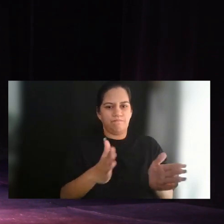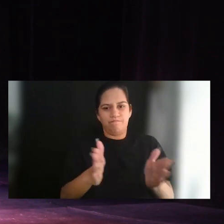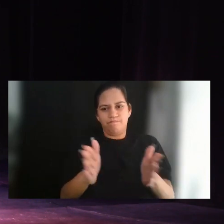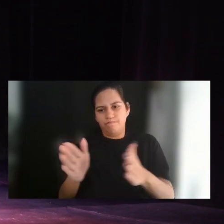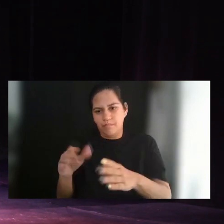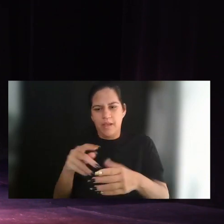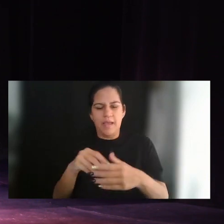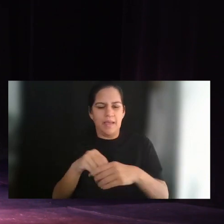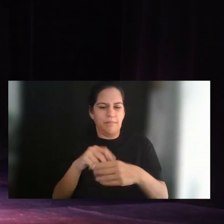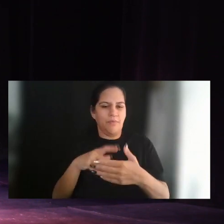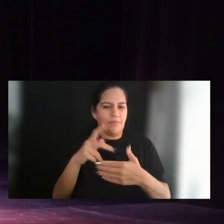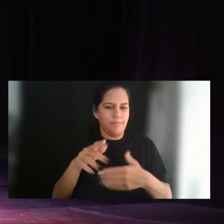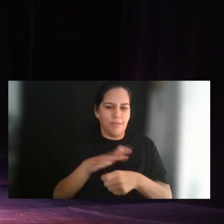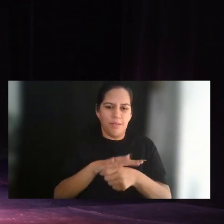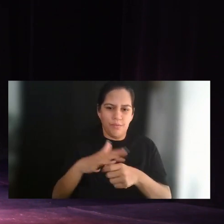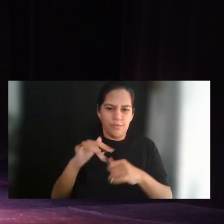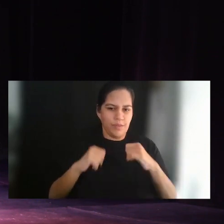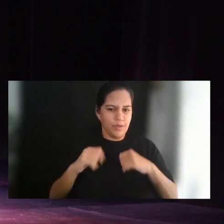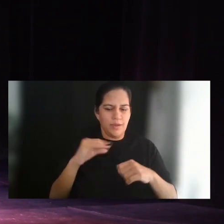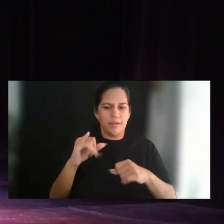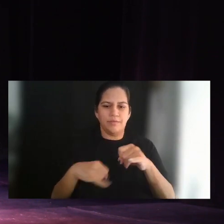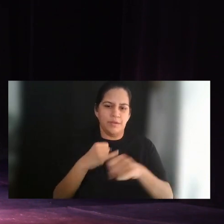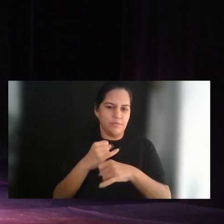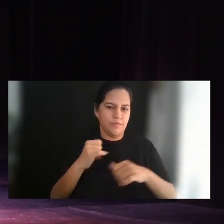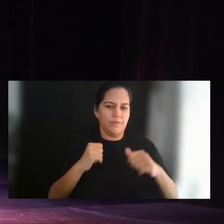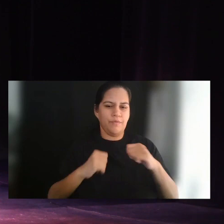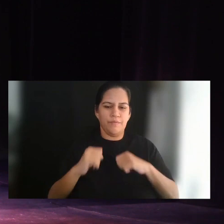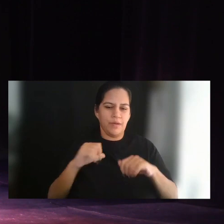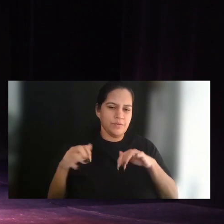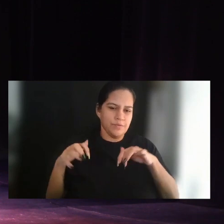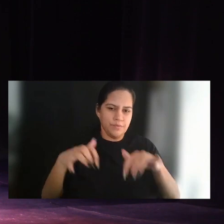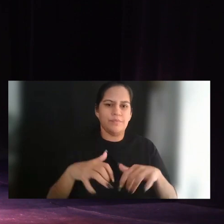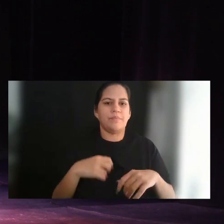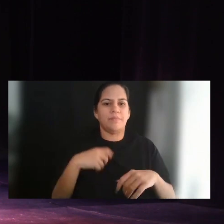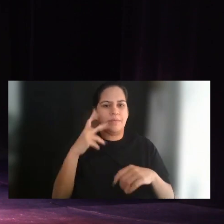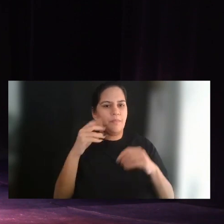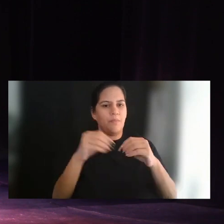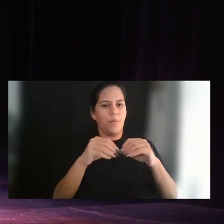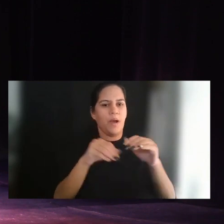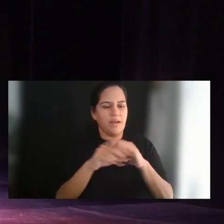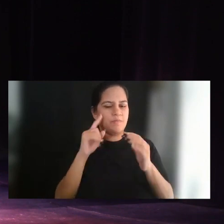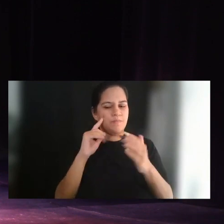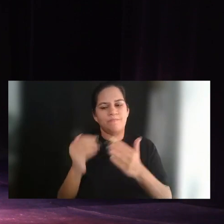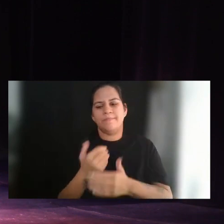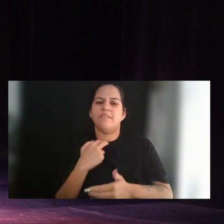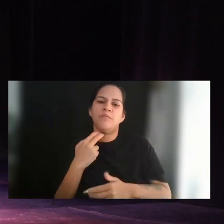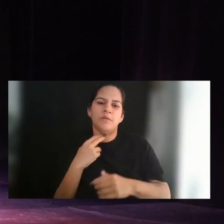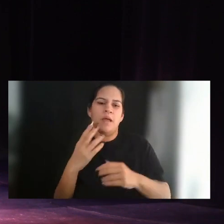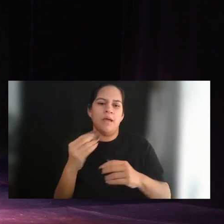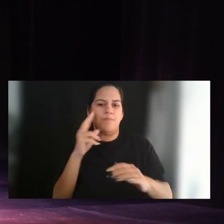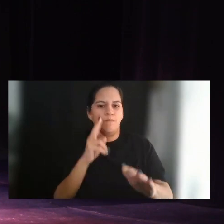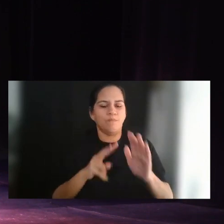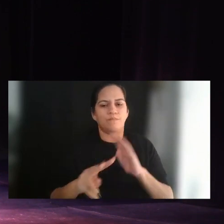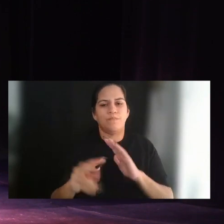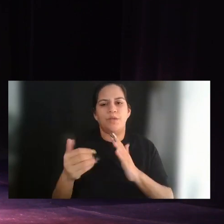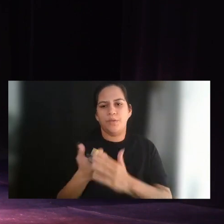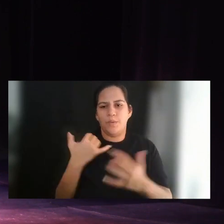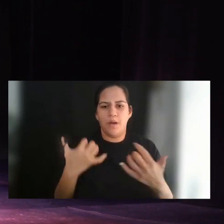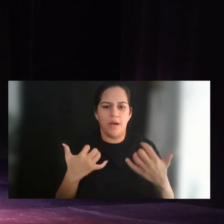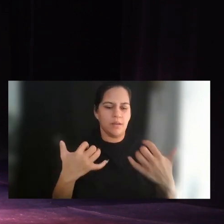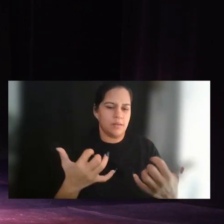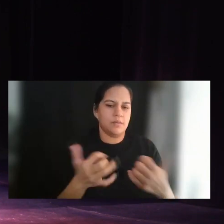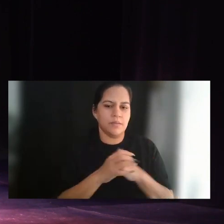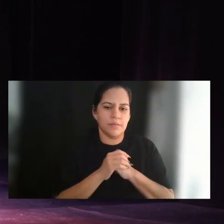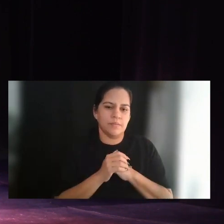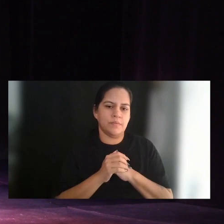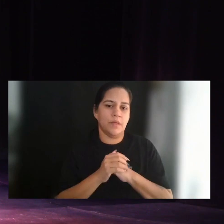festivals. I see more access being created for new voices with an eye on engaging new audiences. New seems to be the